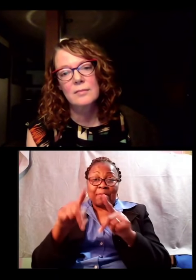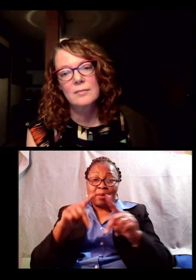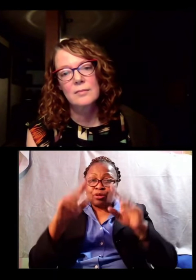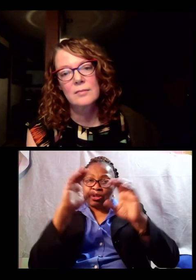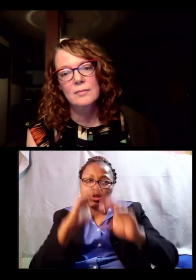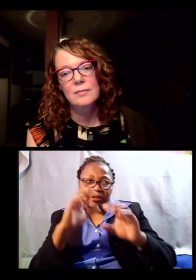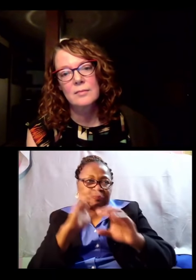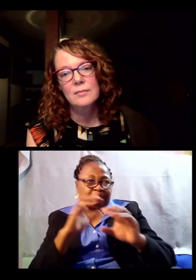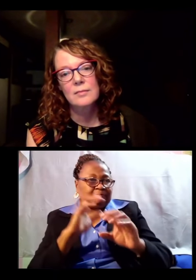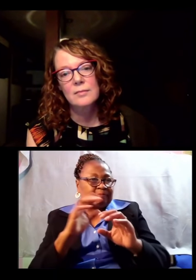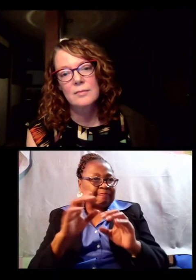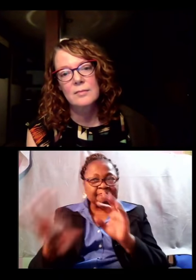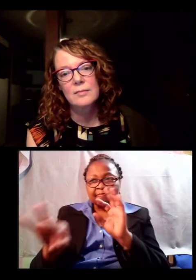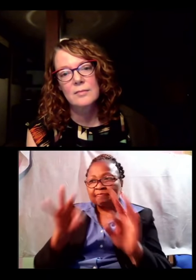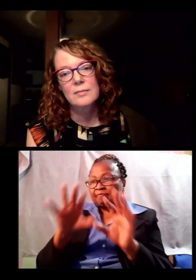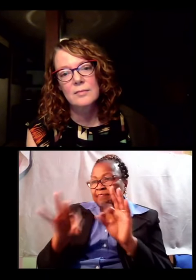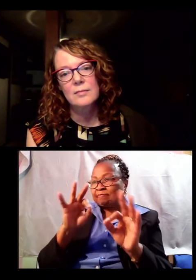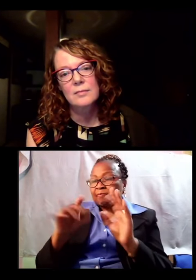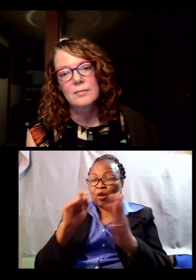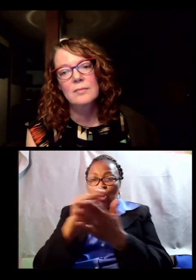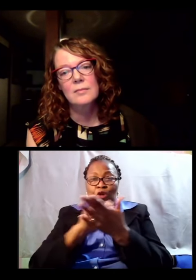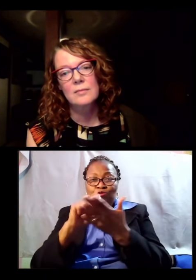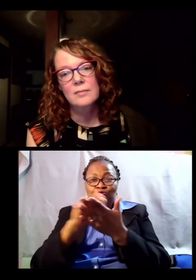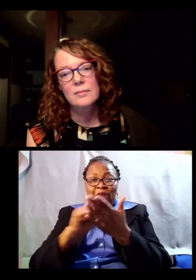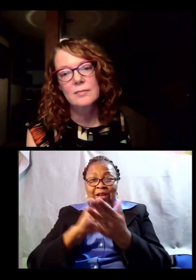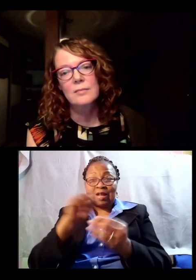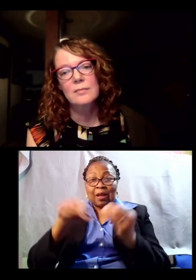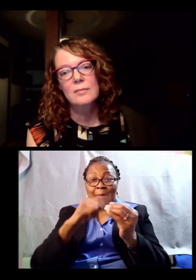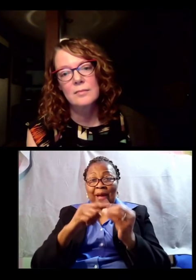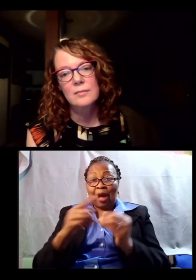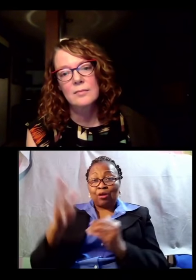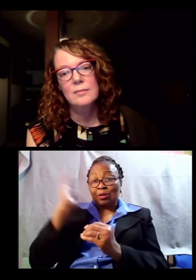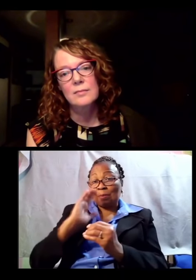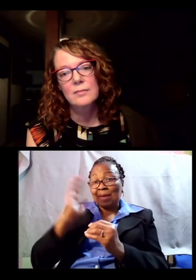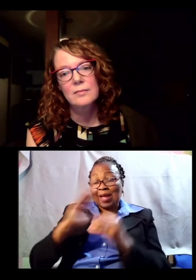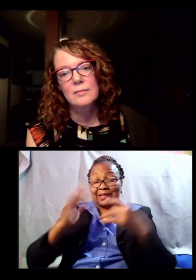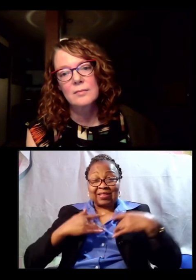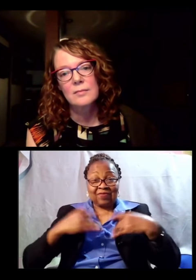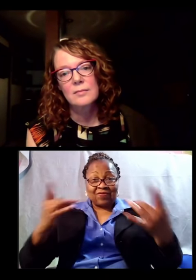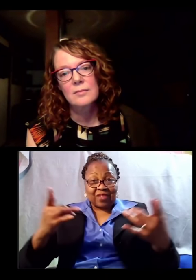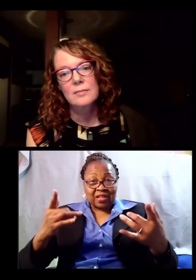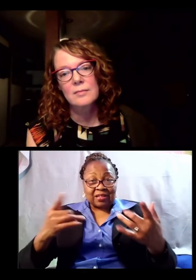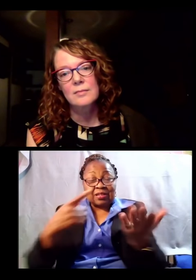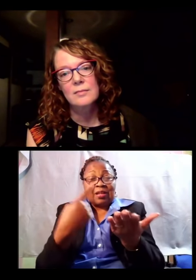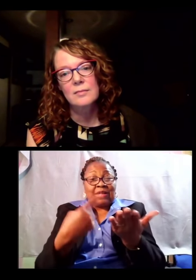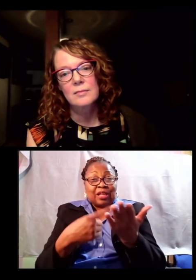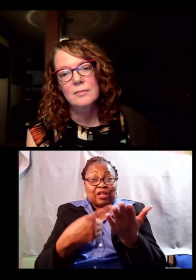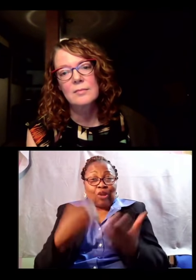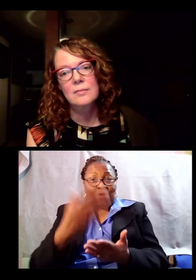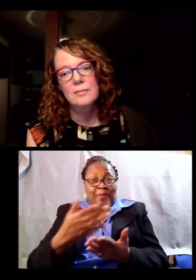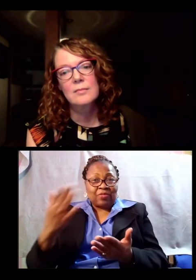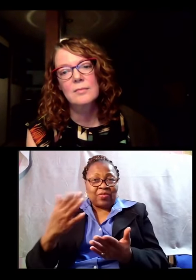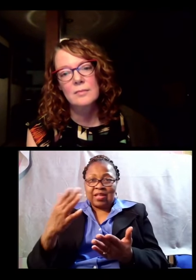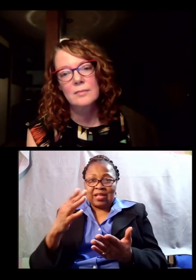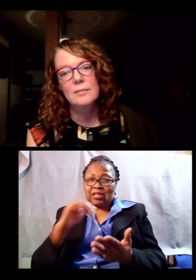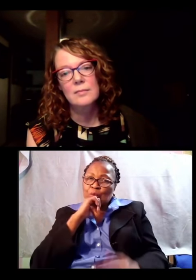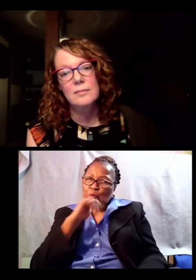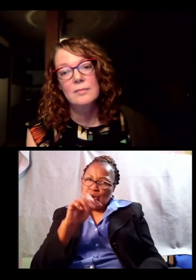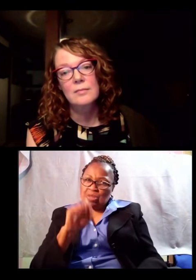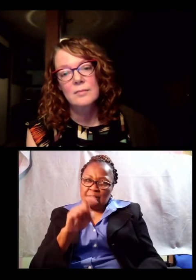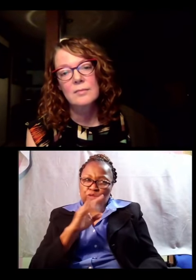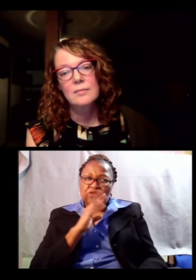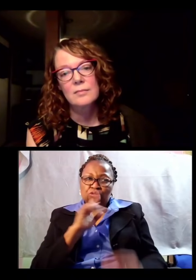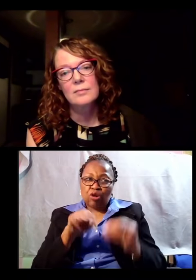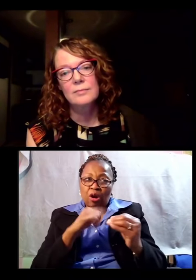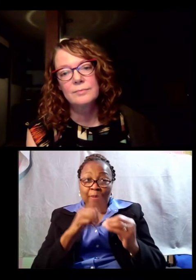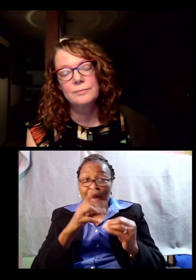start writing about past events. People revisit these things that we were not supposed to talk about or even know